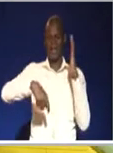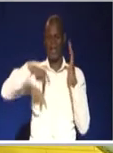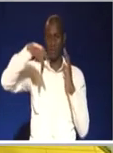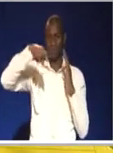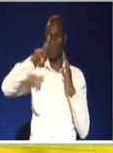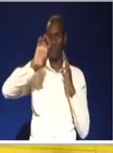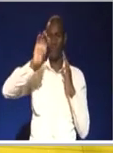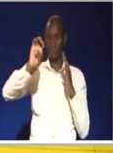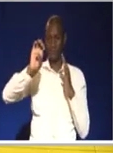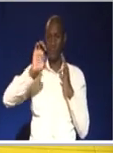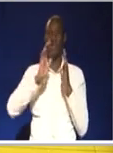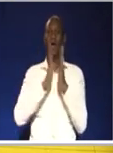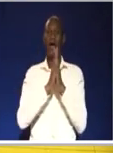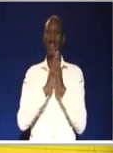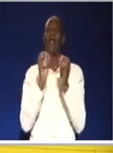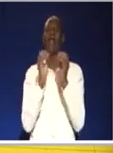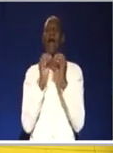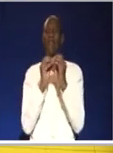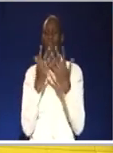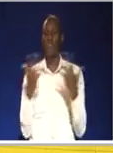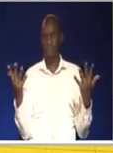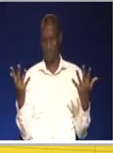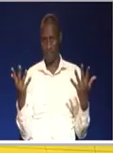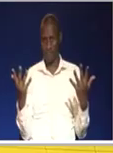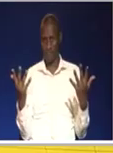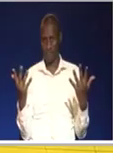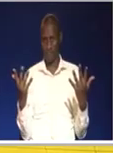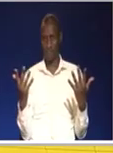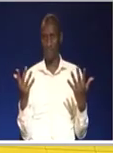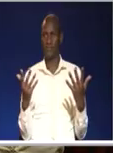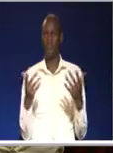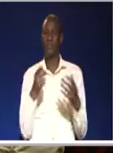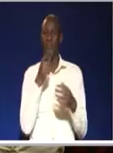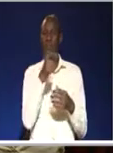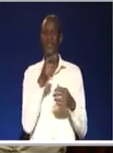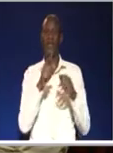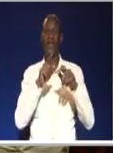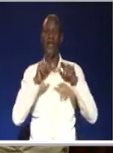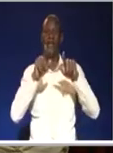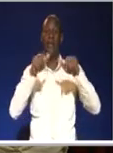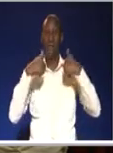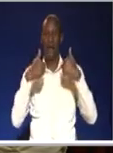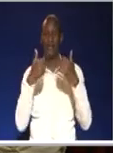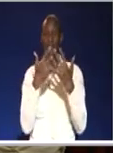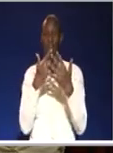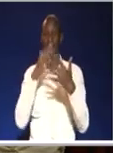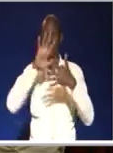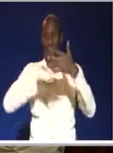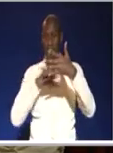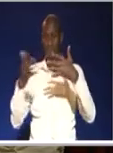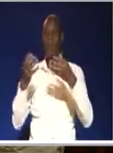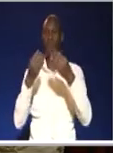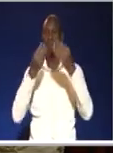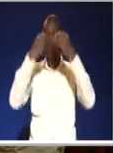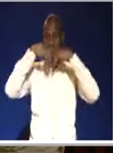and quantity demanded. Now, this is a demand schedule for the